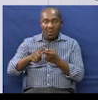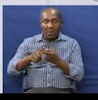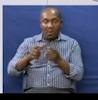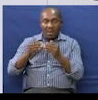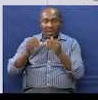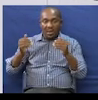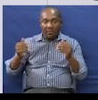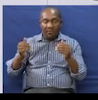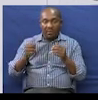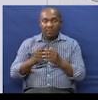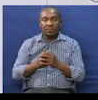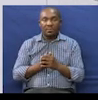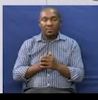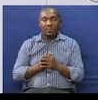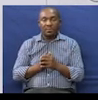level